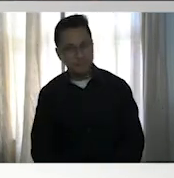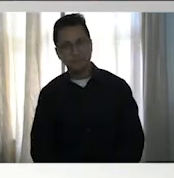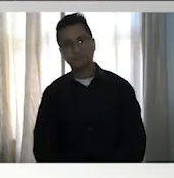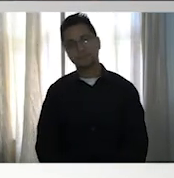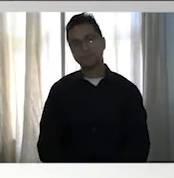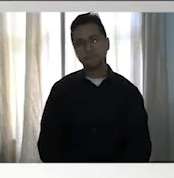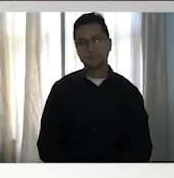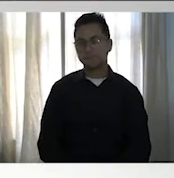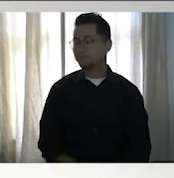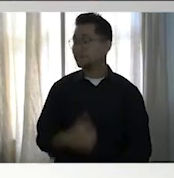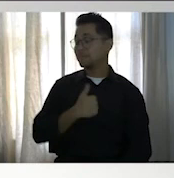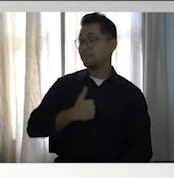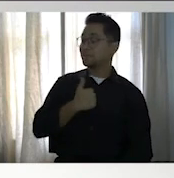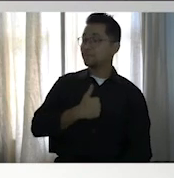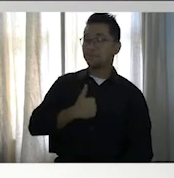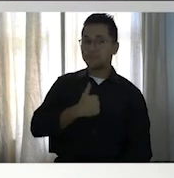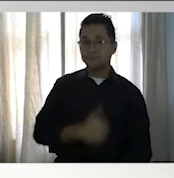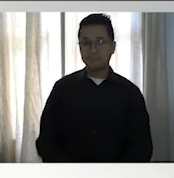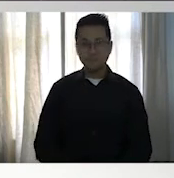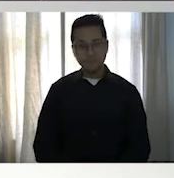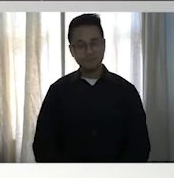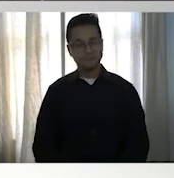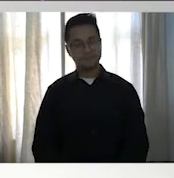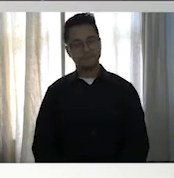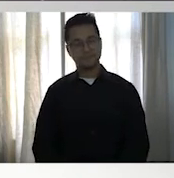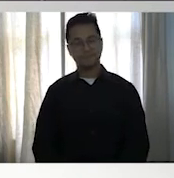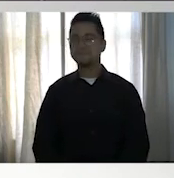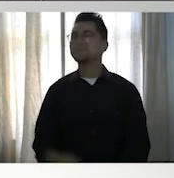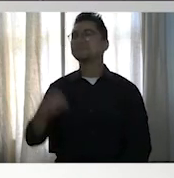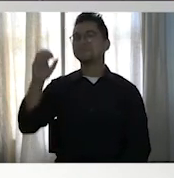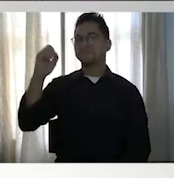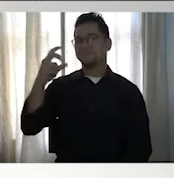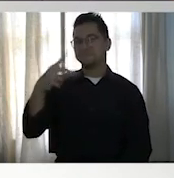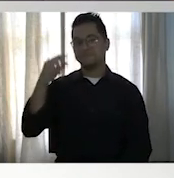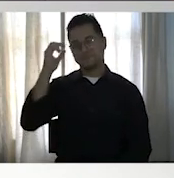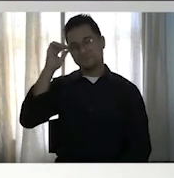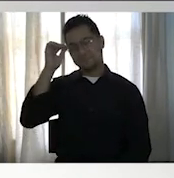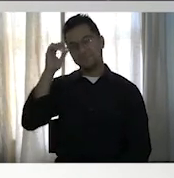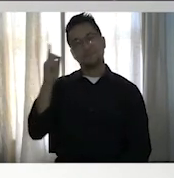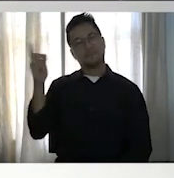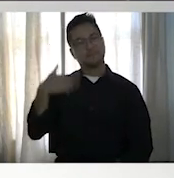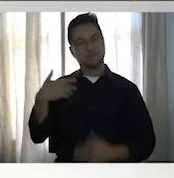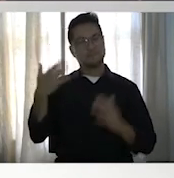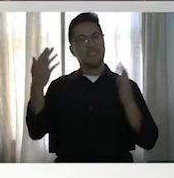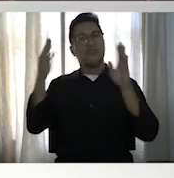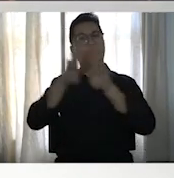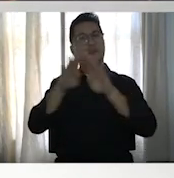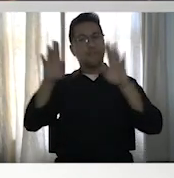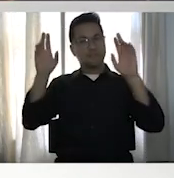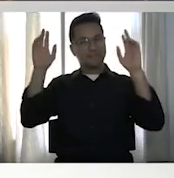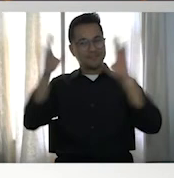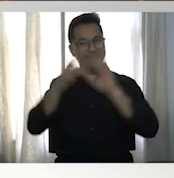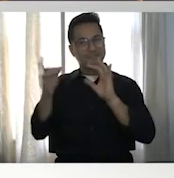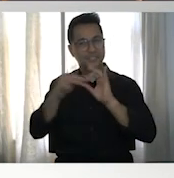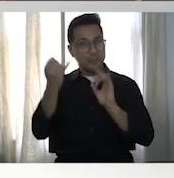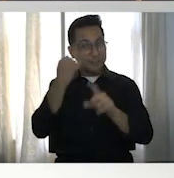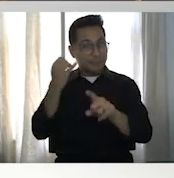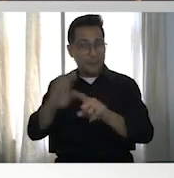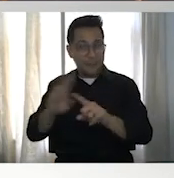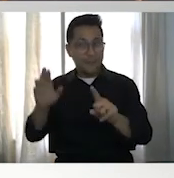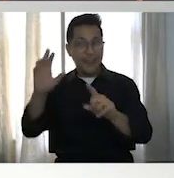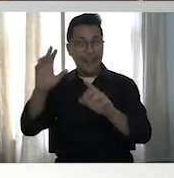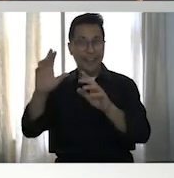Oh, sorry. Okay. This is our closing. So if you're getting ready to leave, just know